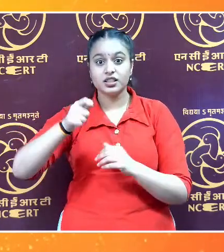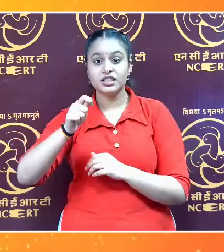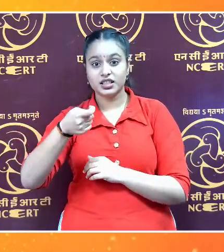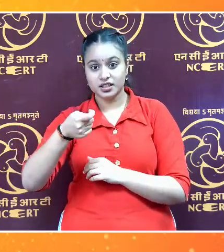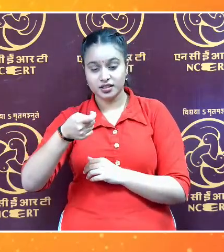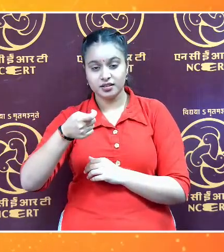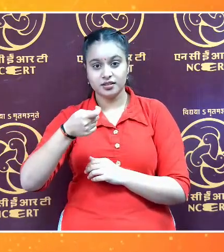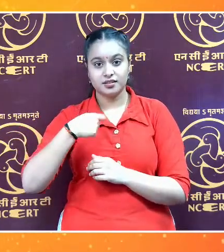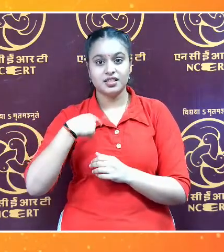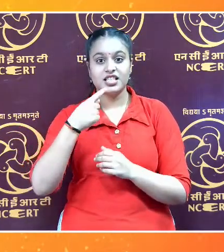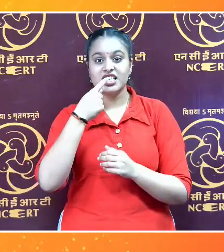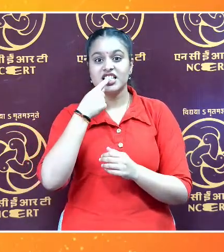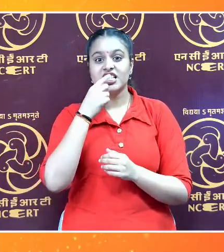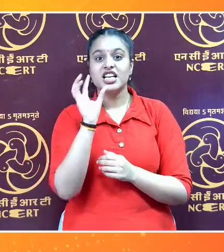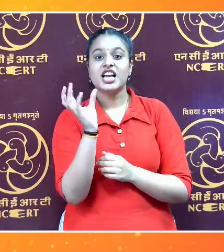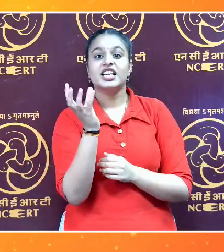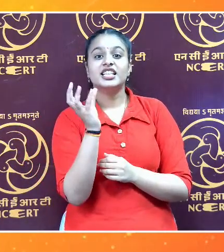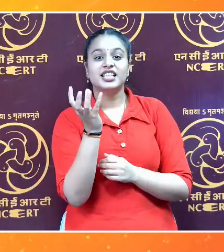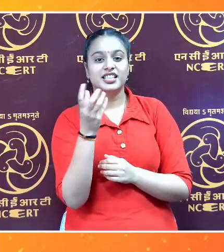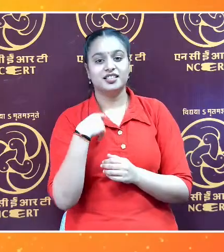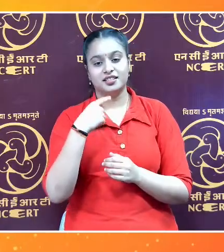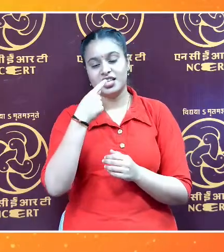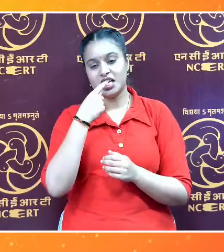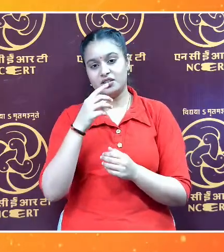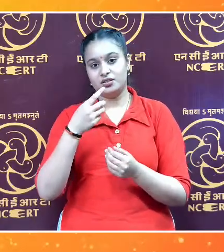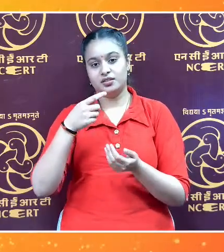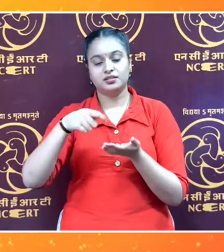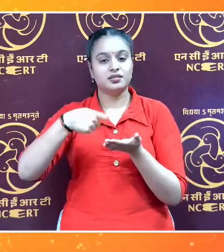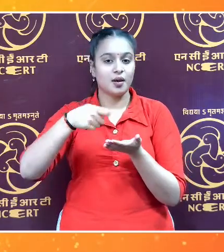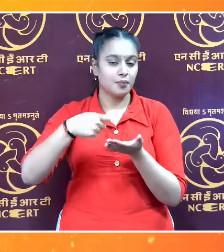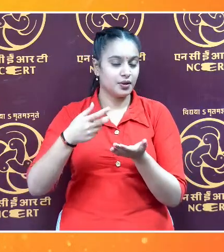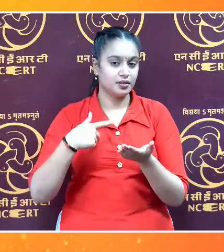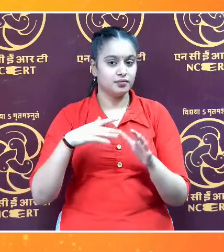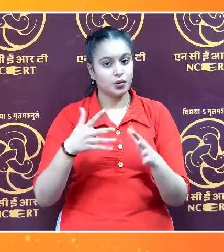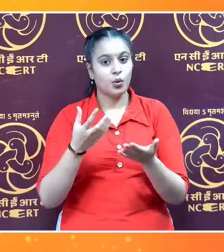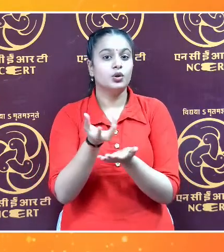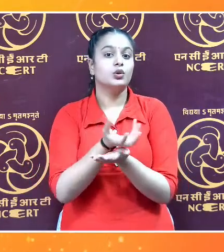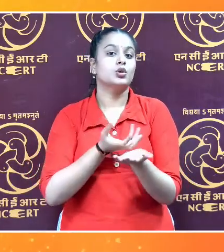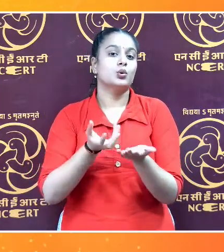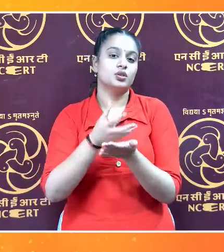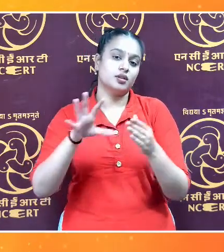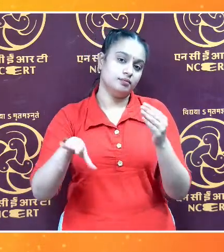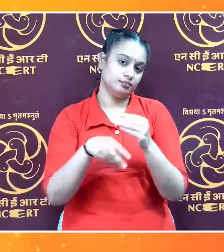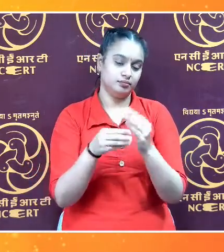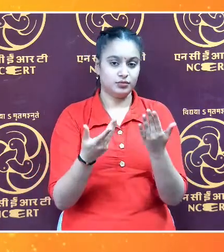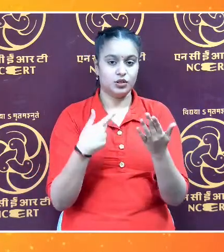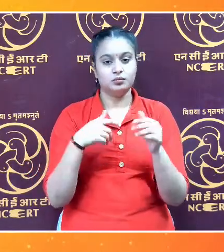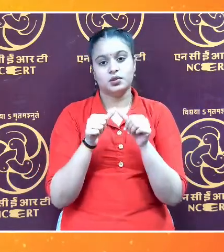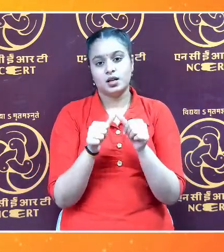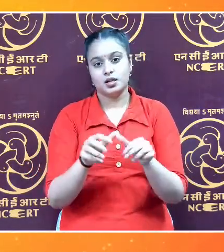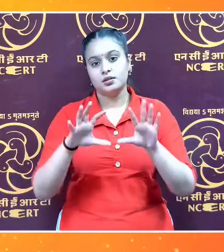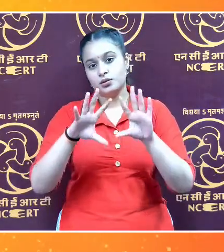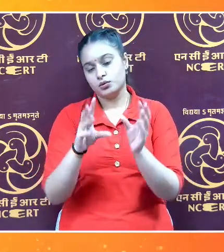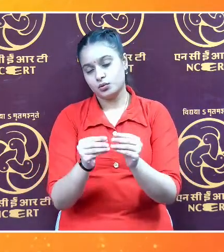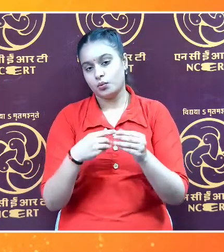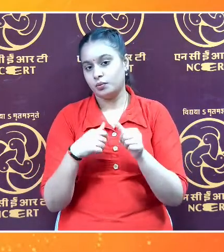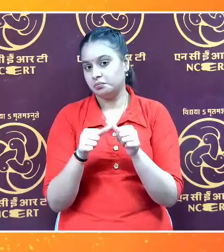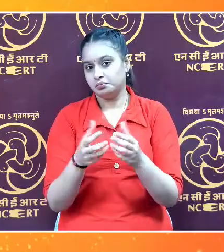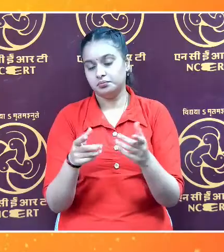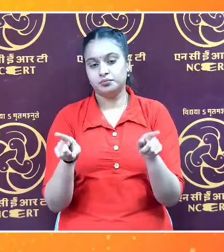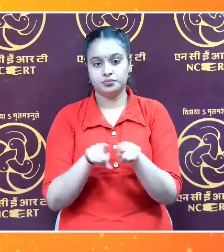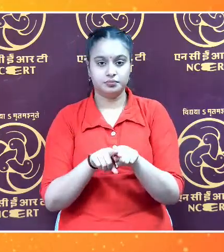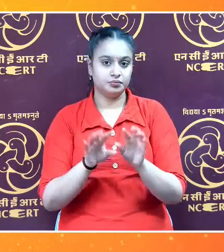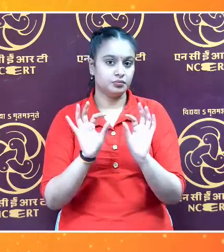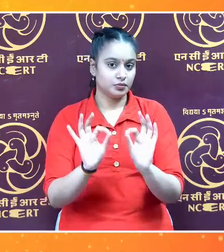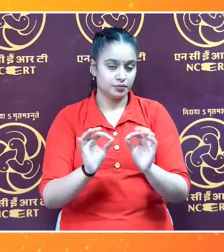idli. Sambar. Where is That's- dosa? Dosa can also be a part of it. Yes. Okay. So these are the answers which you have given, Harpreet. They were Right. really